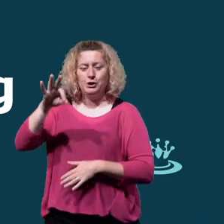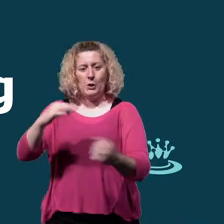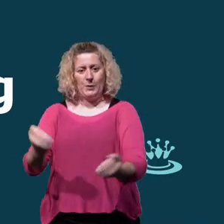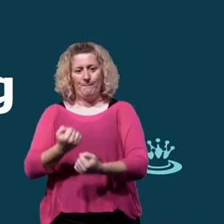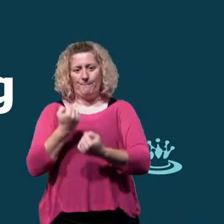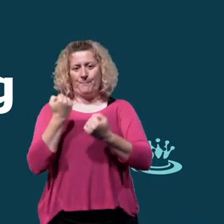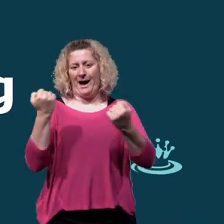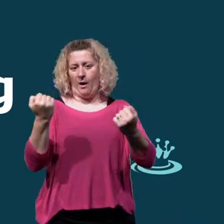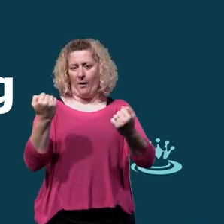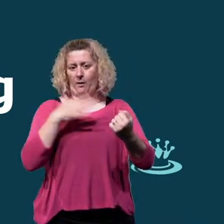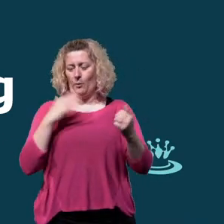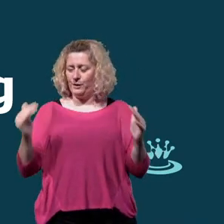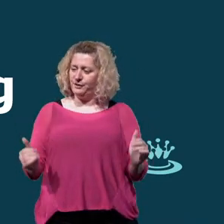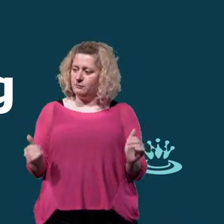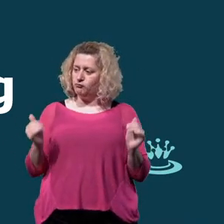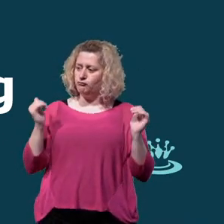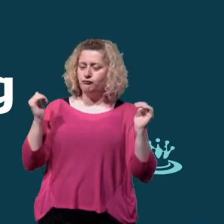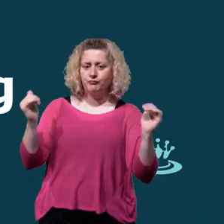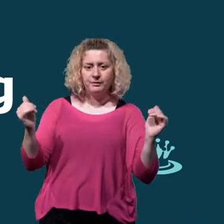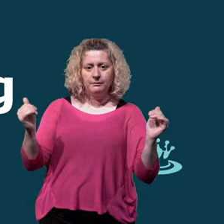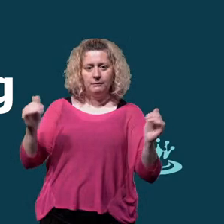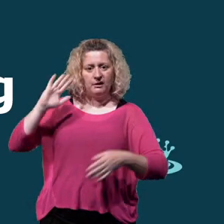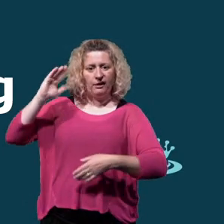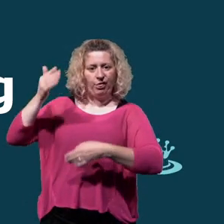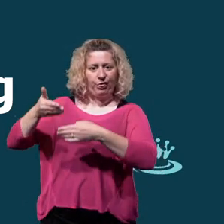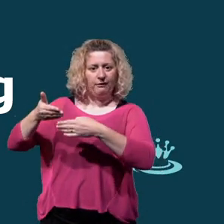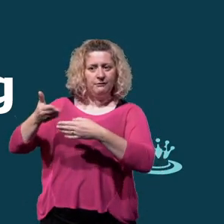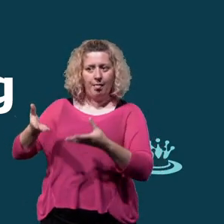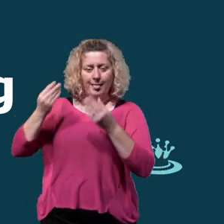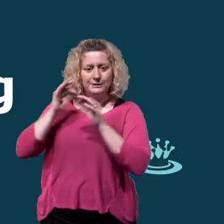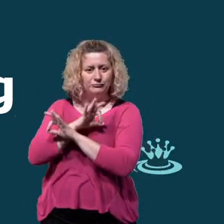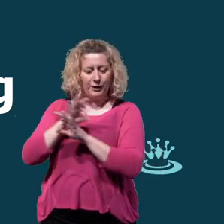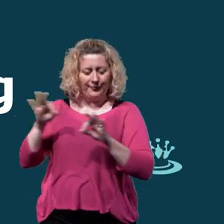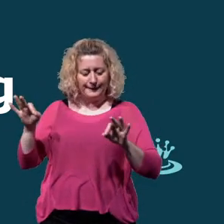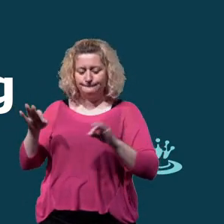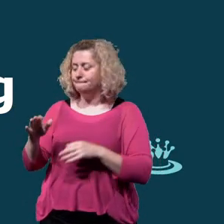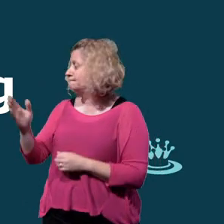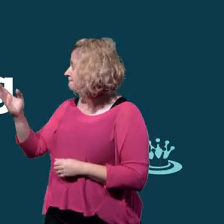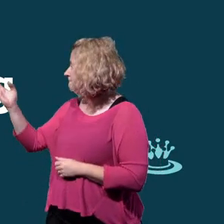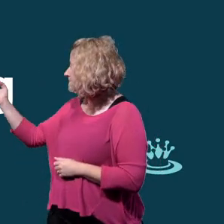listen. This is the Christianity Explored material here.